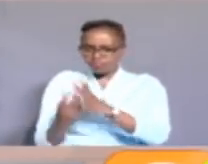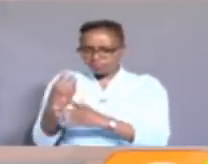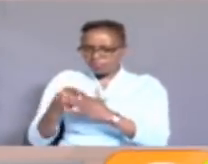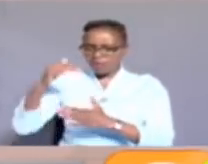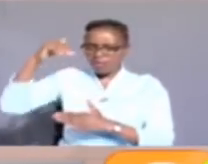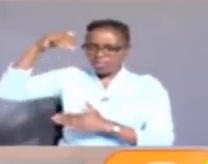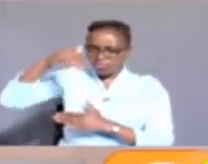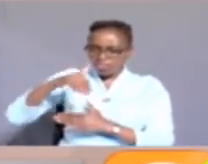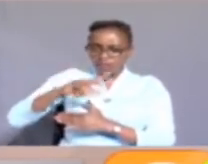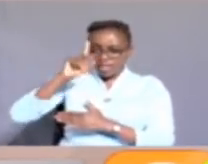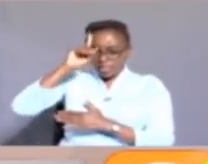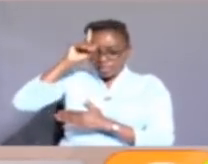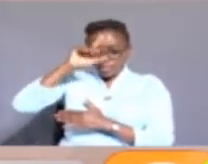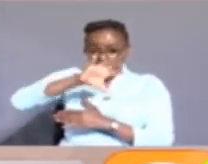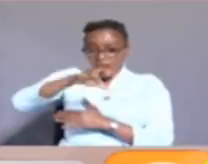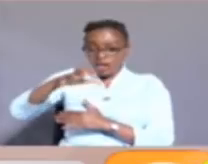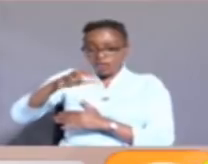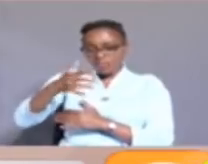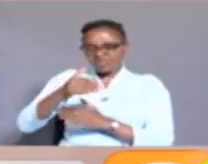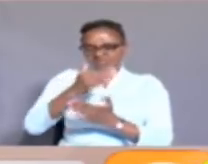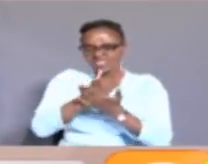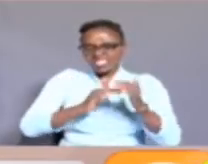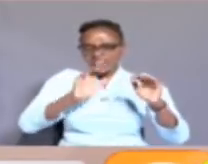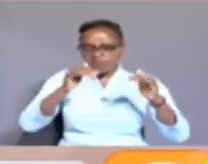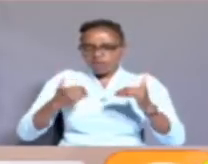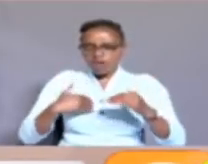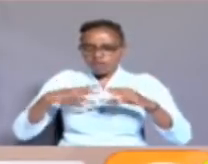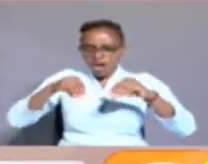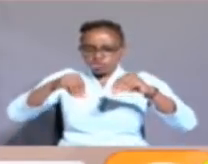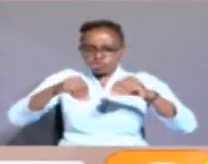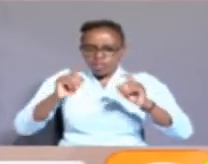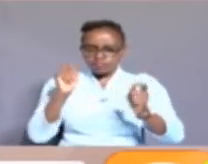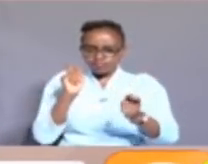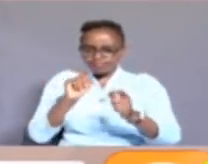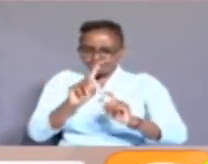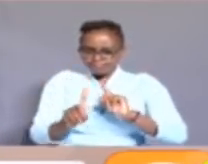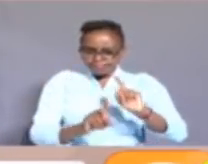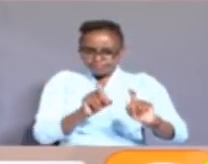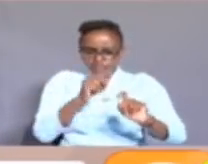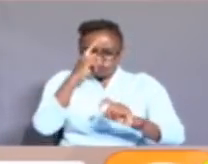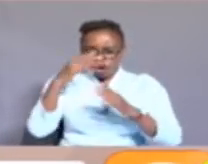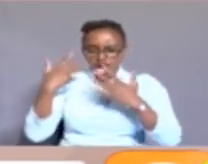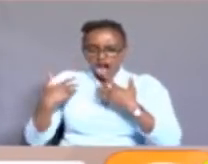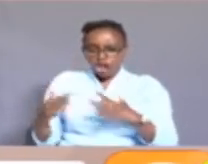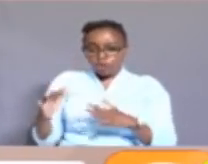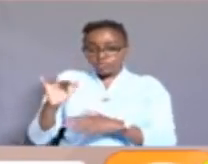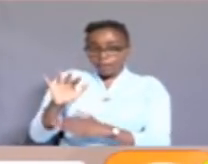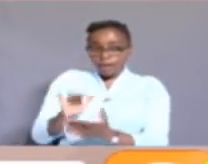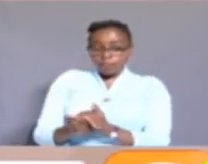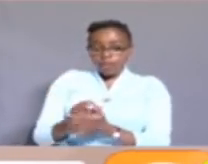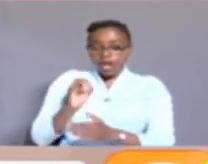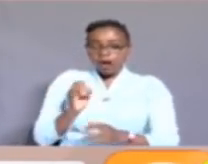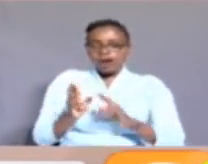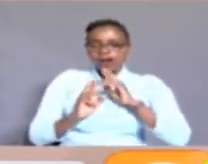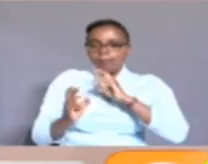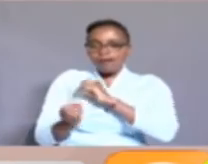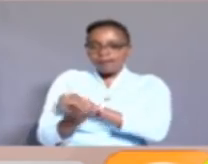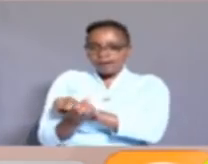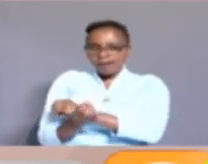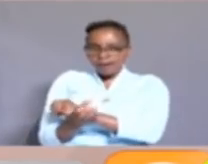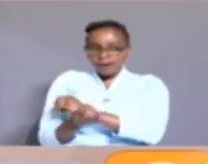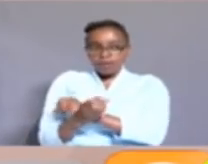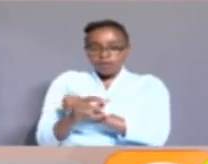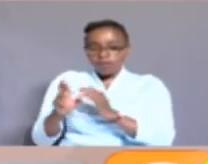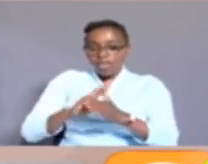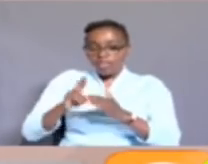falling production of potatoes in Nyandarua, some farmers have resorted to soil testing as a cure for their losses. And as Denis Otieno now reports, the results